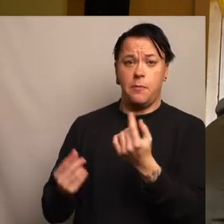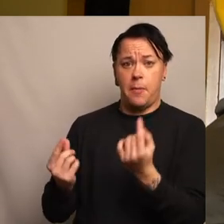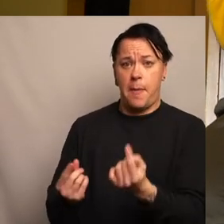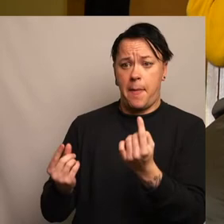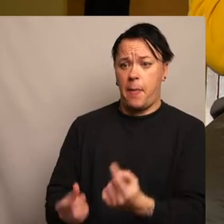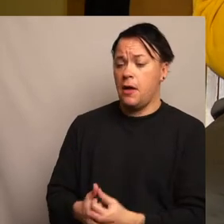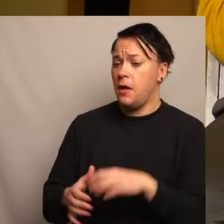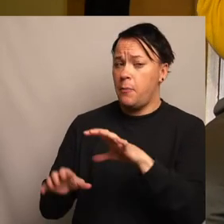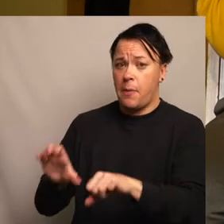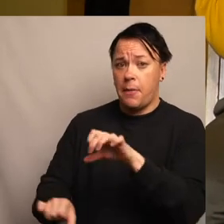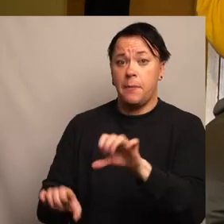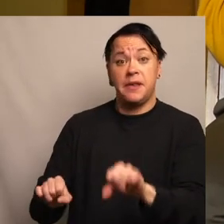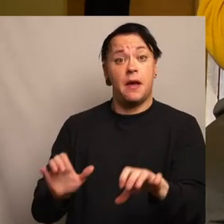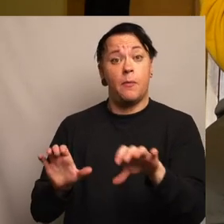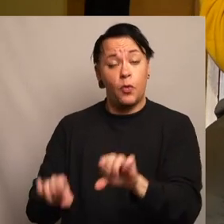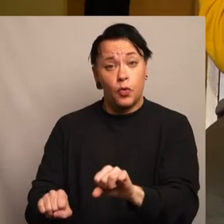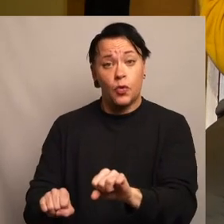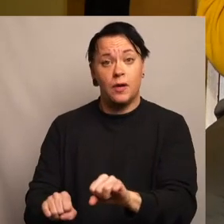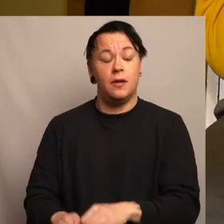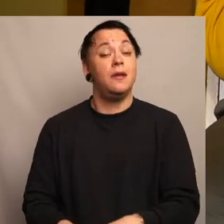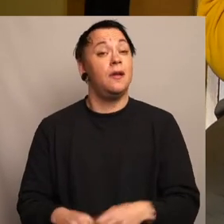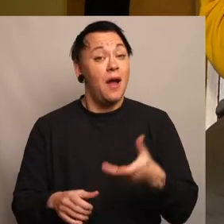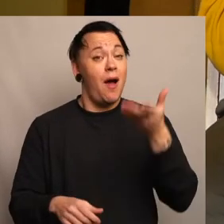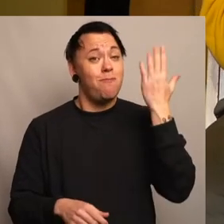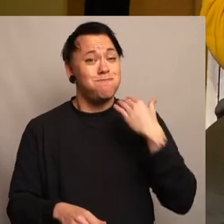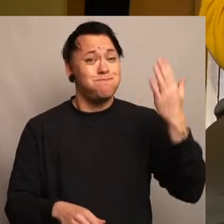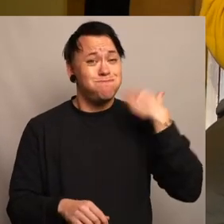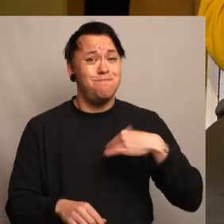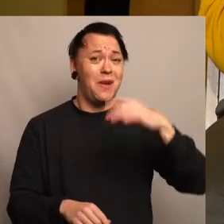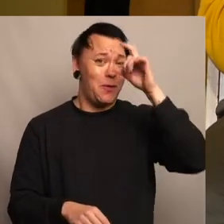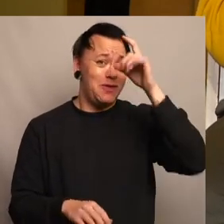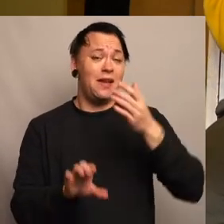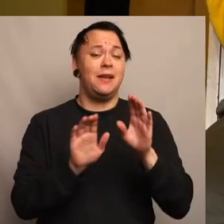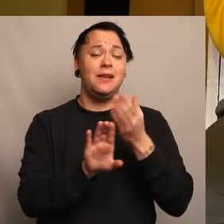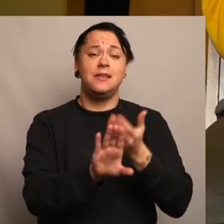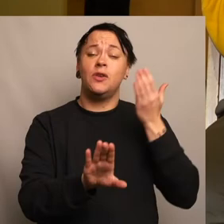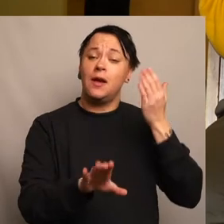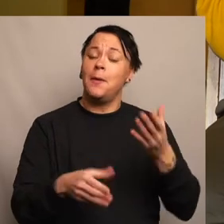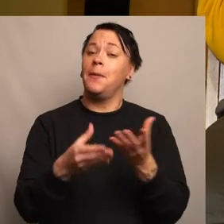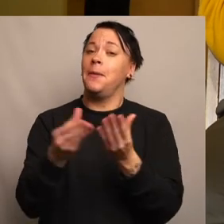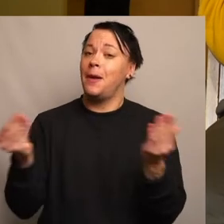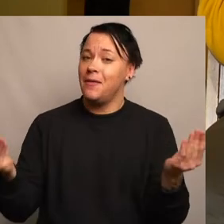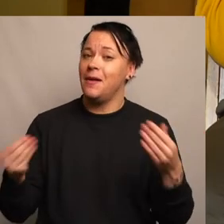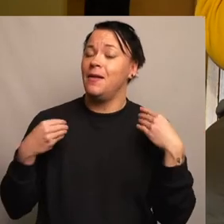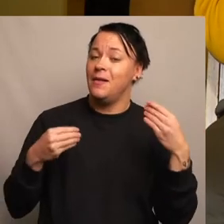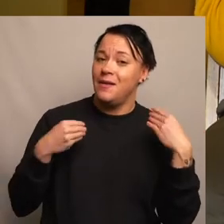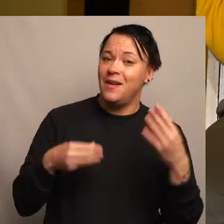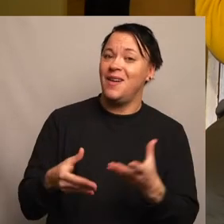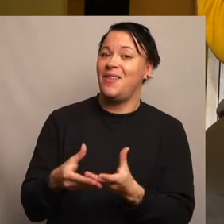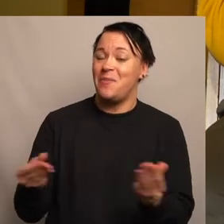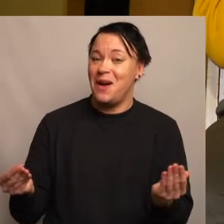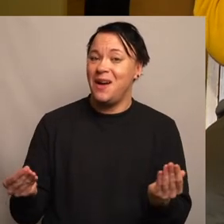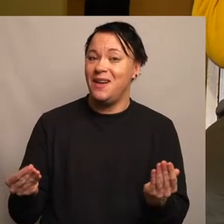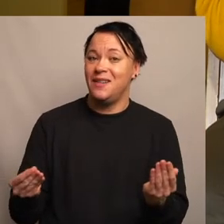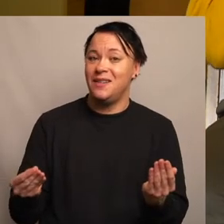Tunisia, we have kind of liberal life, and they do think in their own way. Probably that's not same like here now,